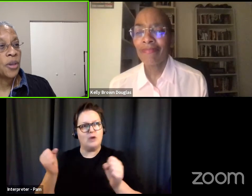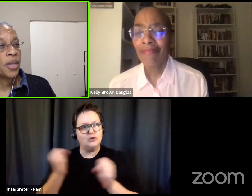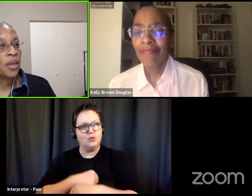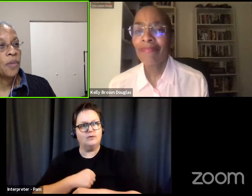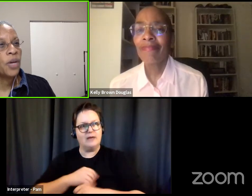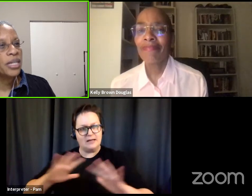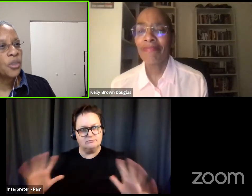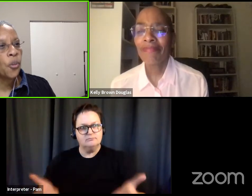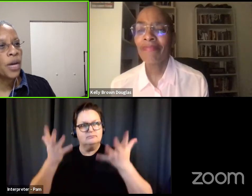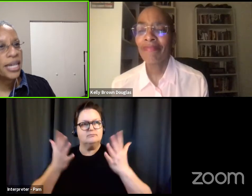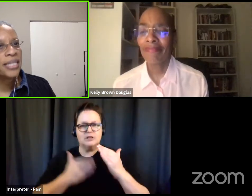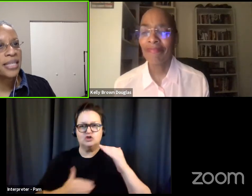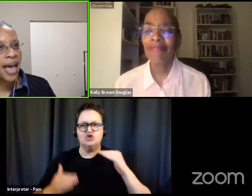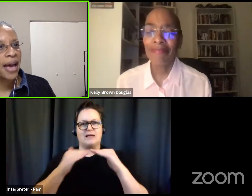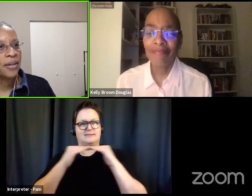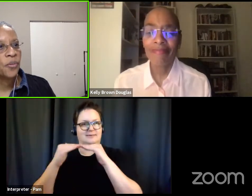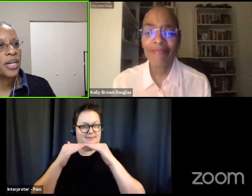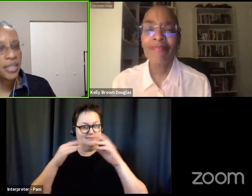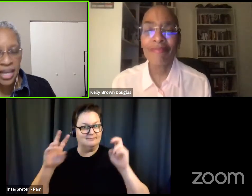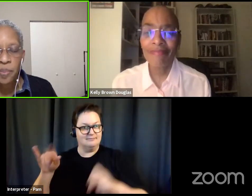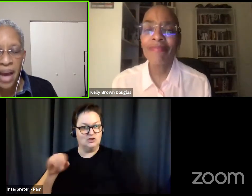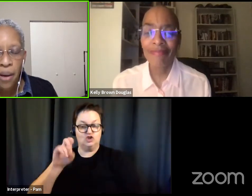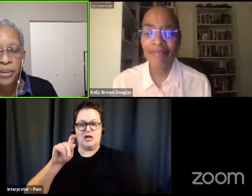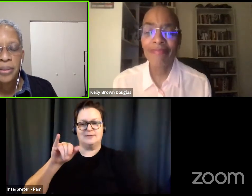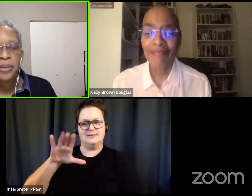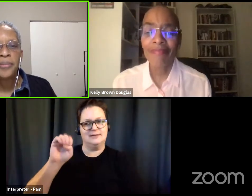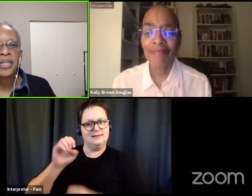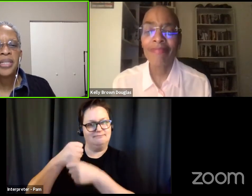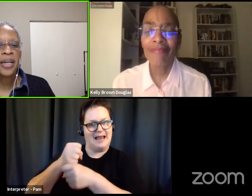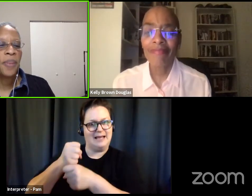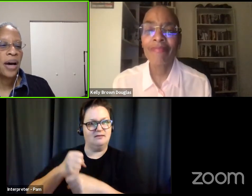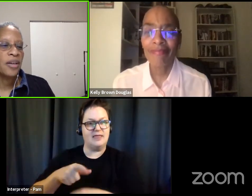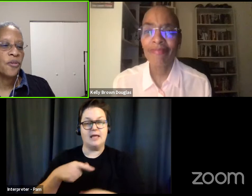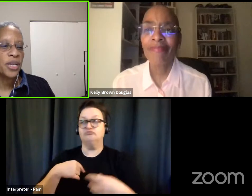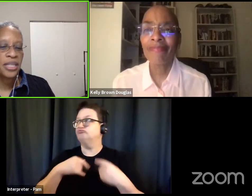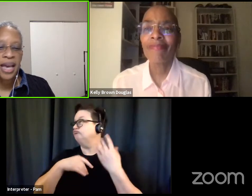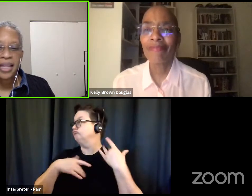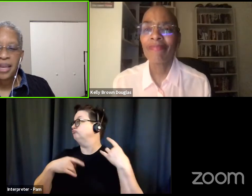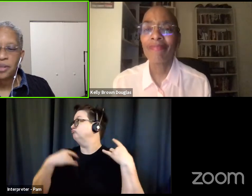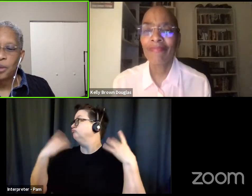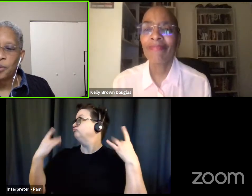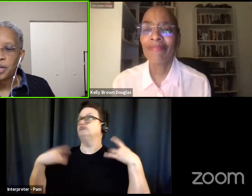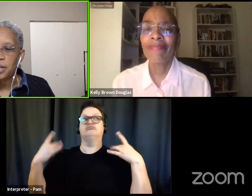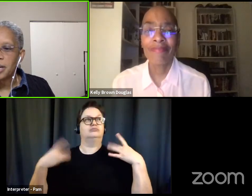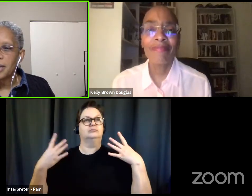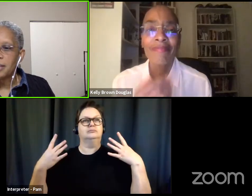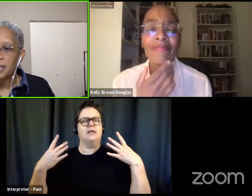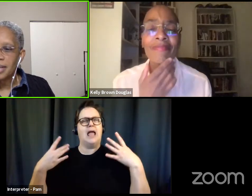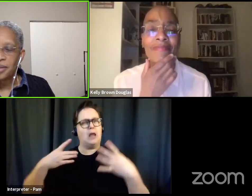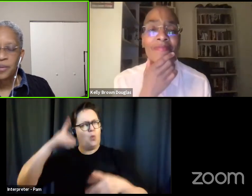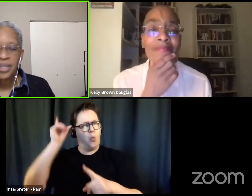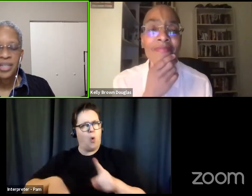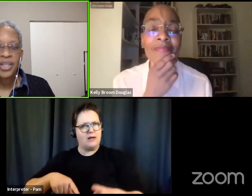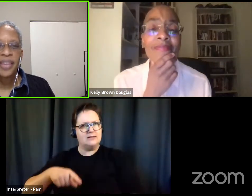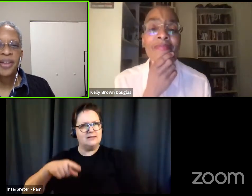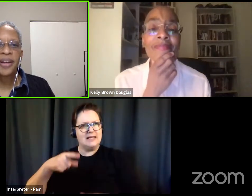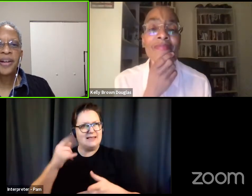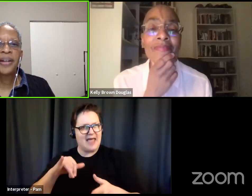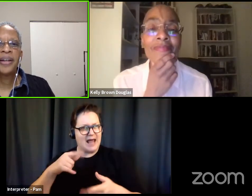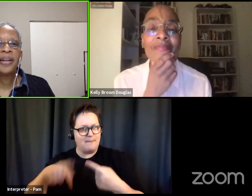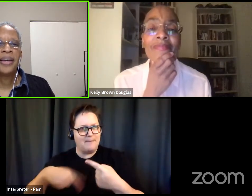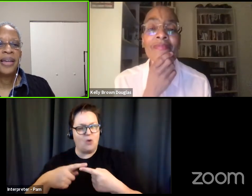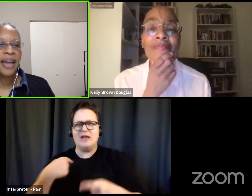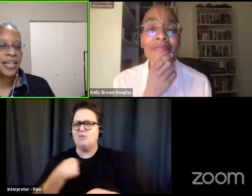And so I thought, what is it? What is that? What is that about? What is that about? If we say that, you know, we're sitting with each